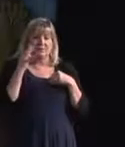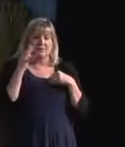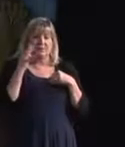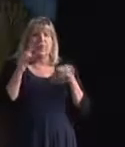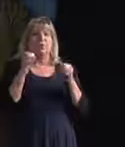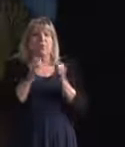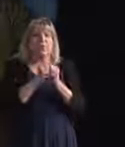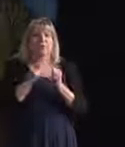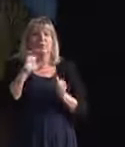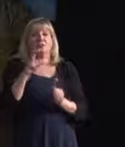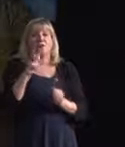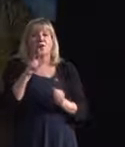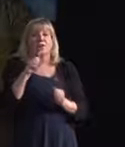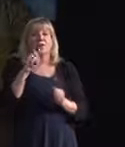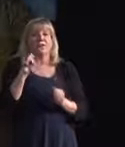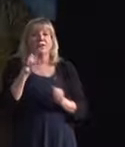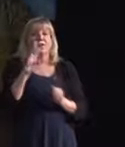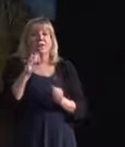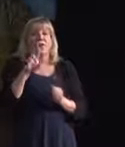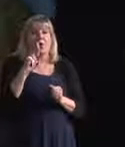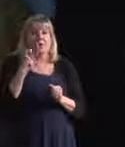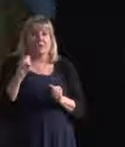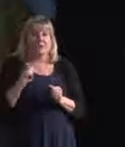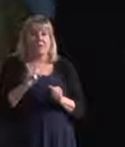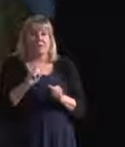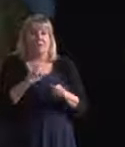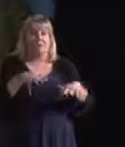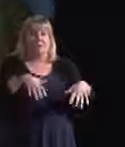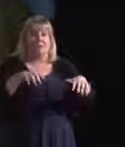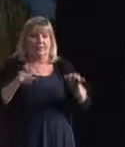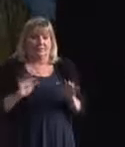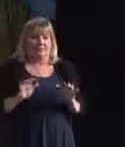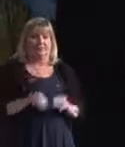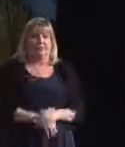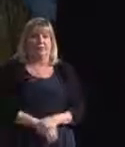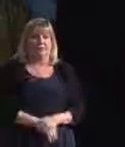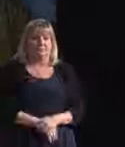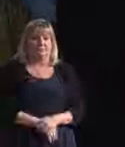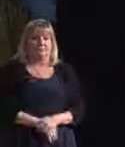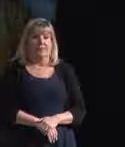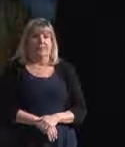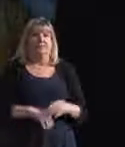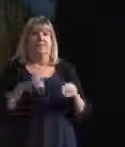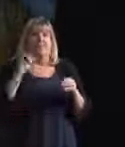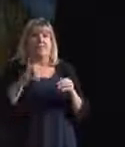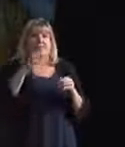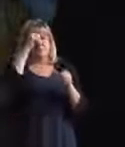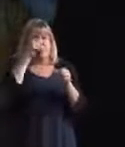of Charles Barnes. in such moments of